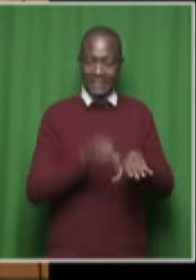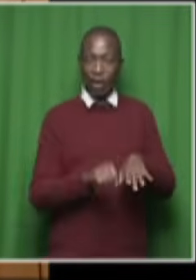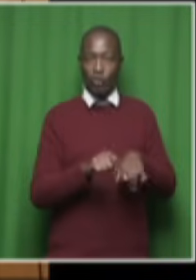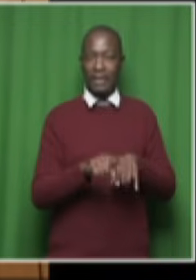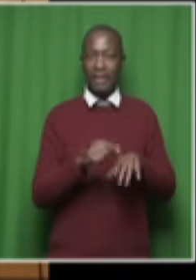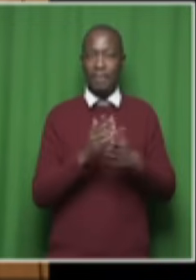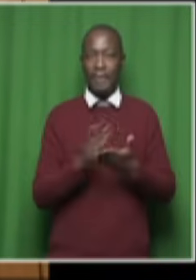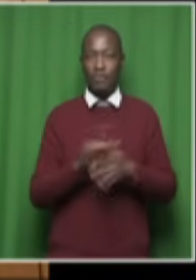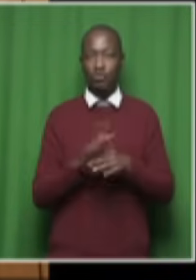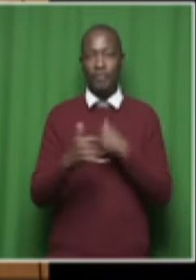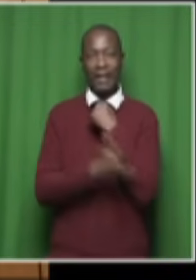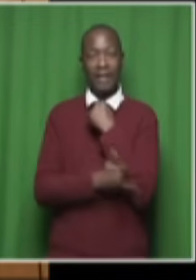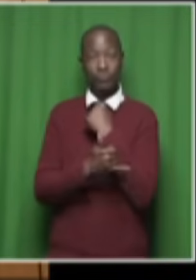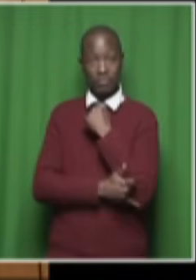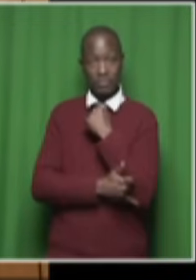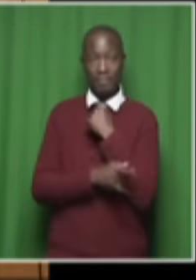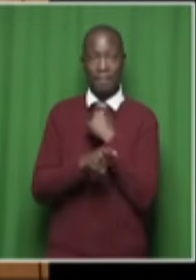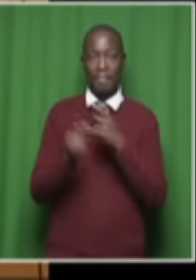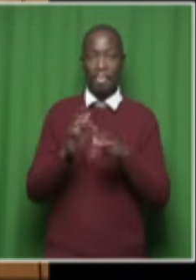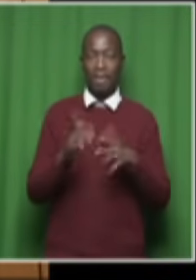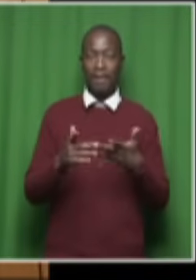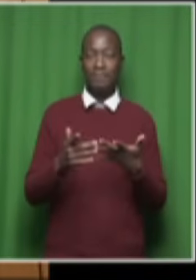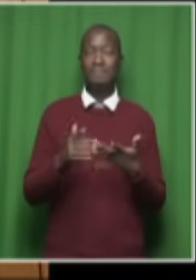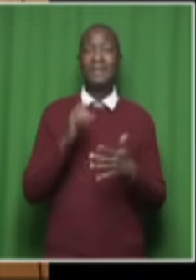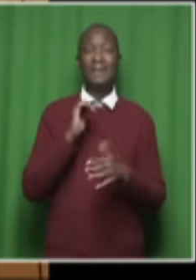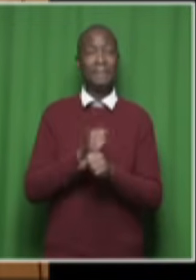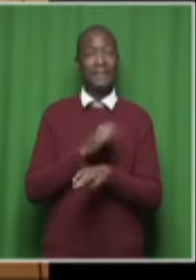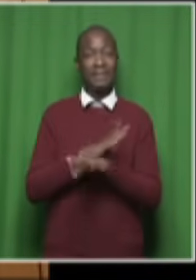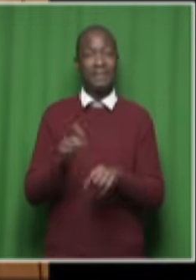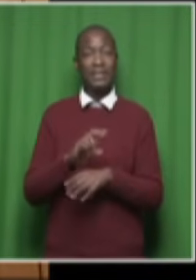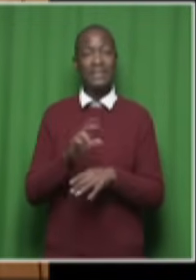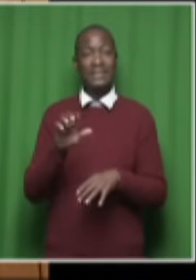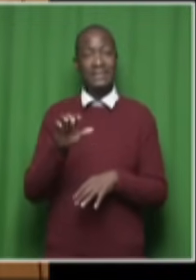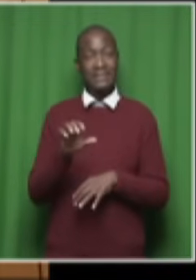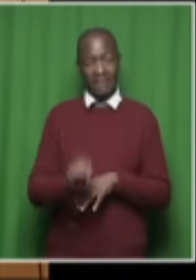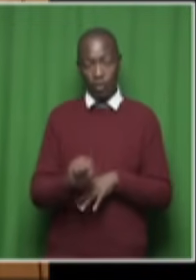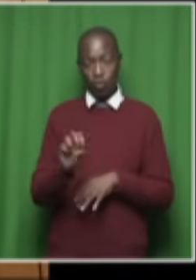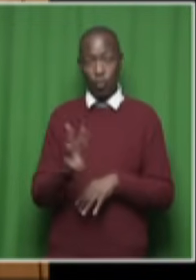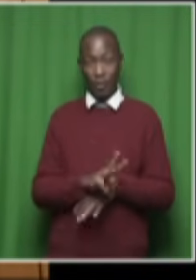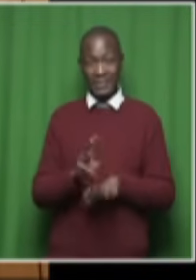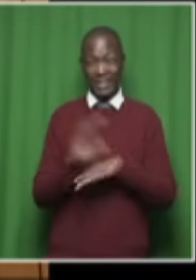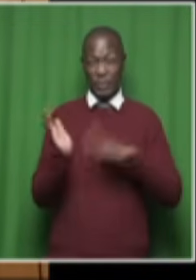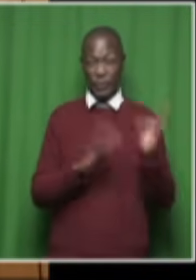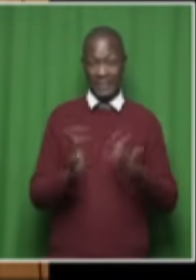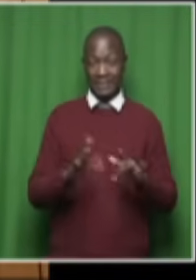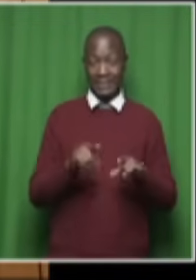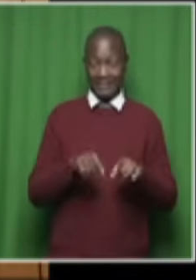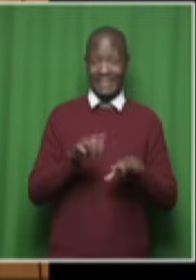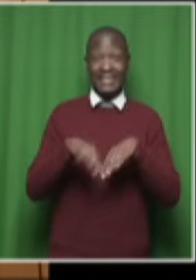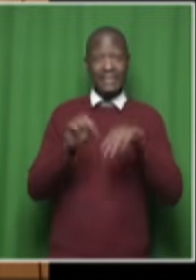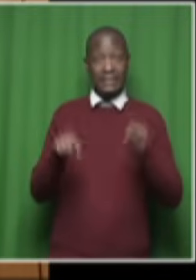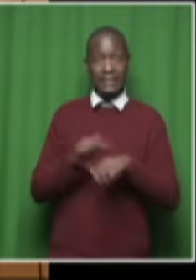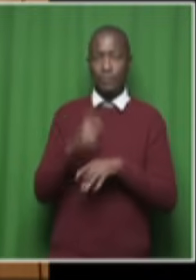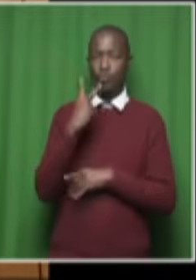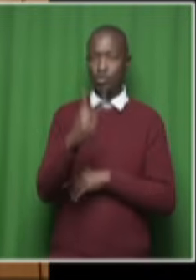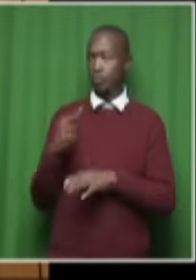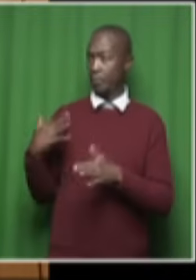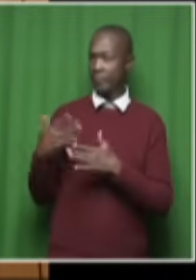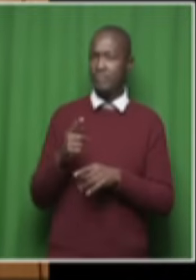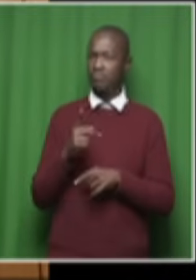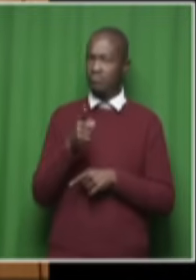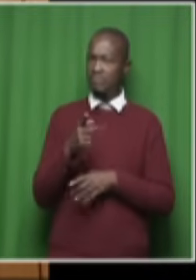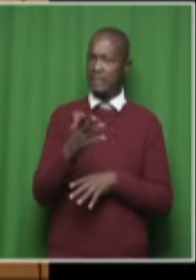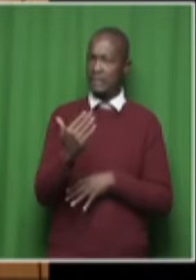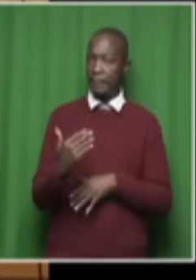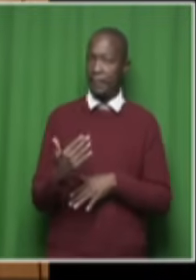country and resulting in a big area of westerly, southwesterly winds. So that system was seen coming, and it sometimes happened